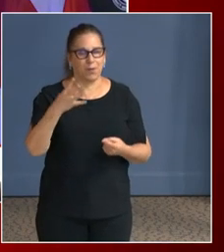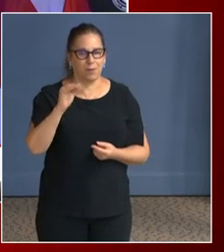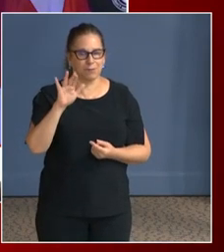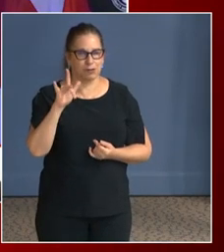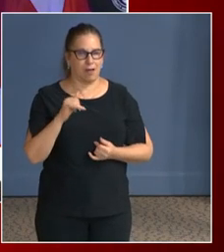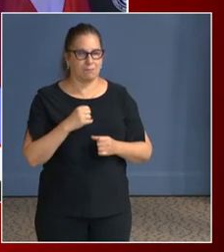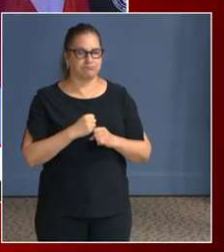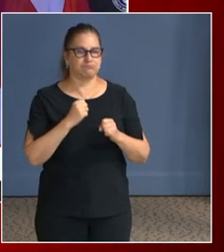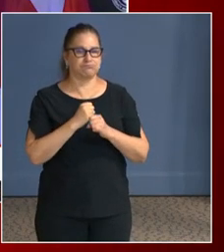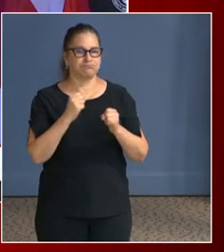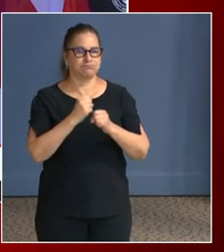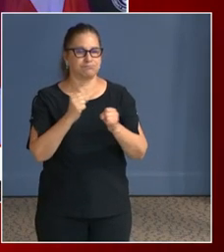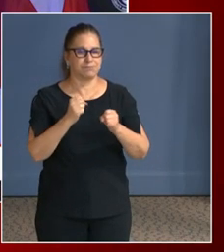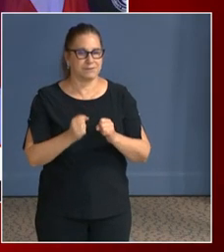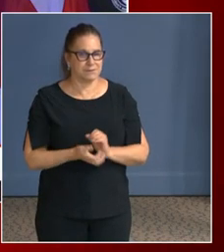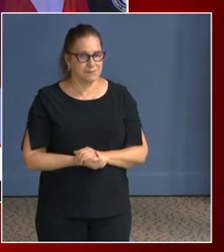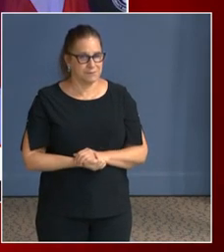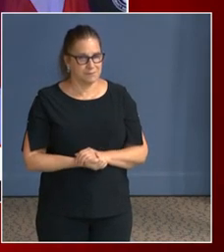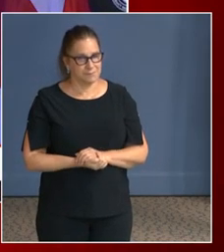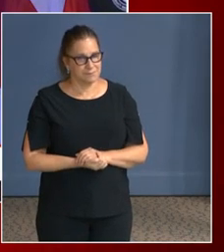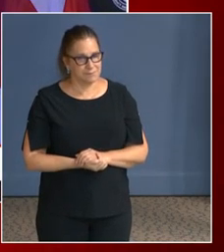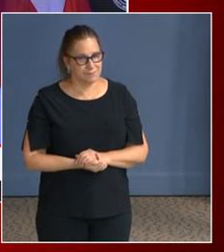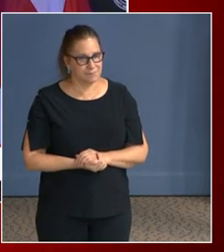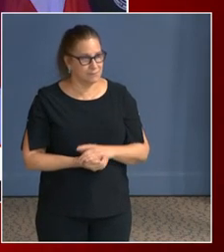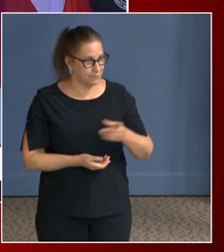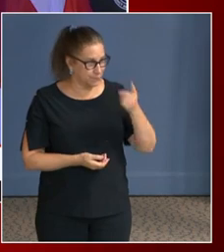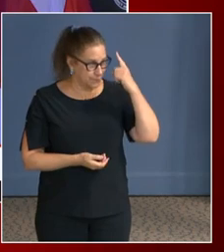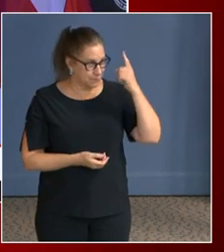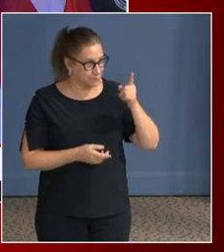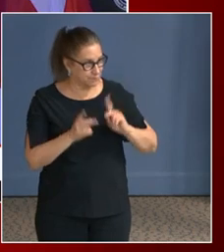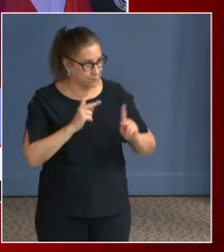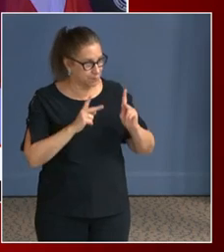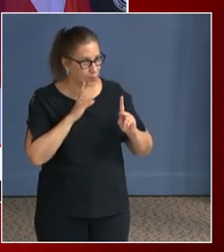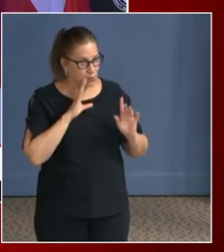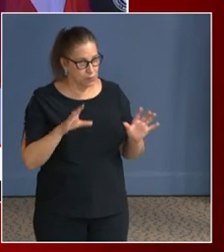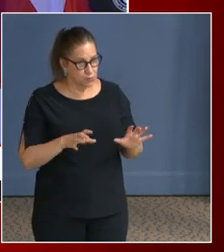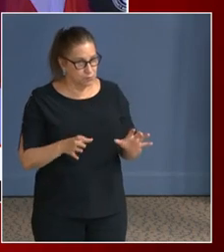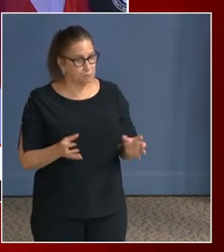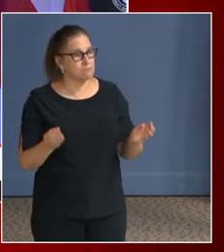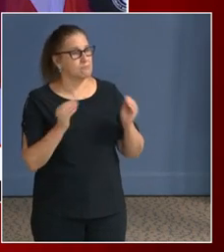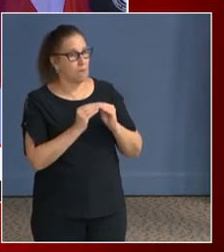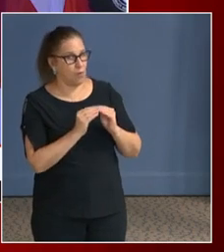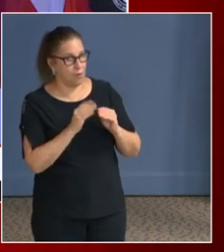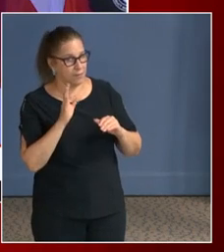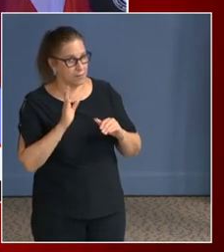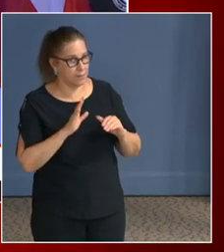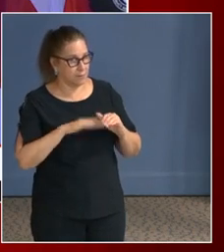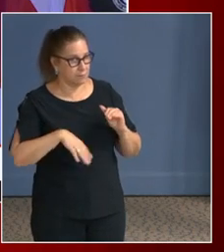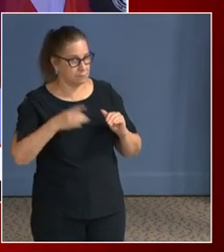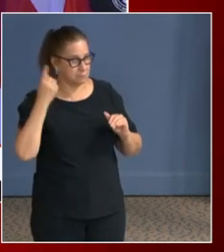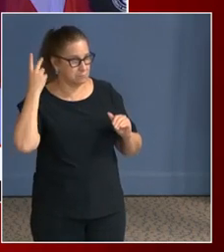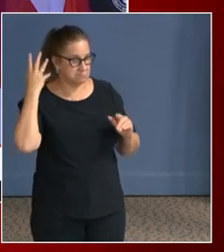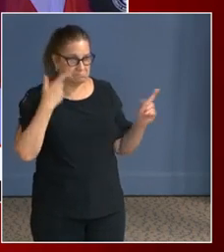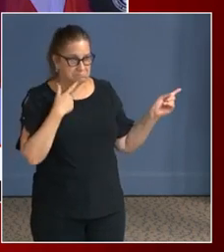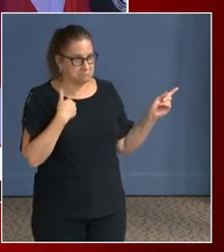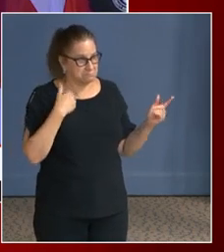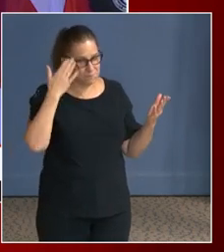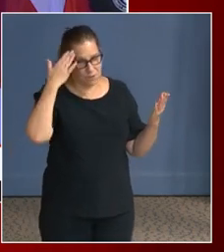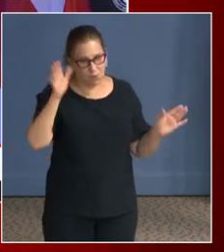So you don't think that people are setting off more fireworks this year? They could be, Julie. I just don't know that